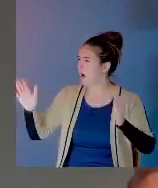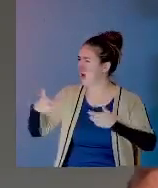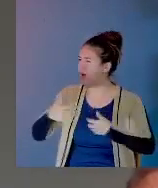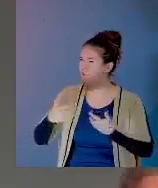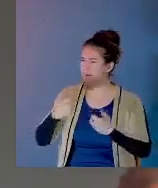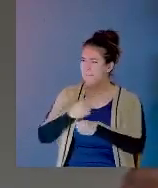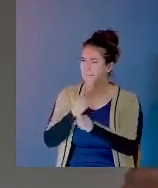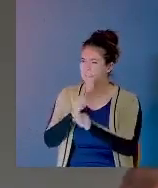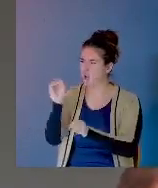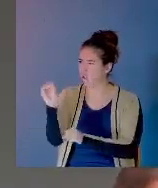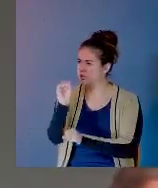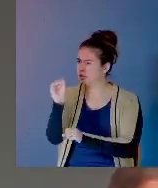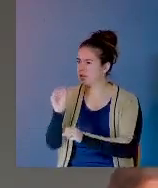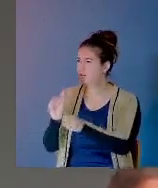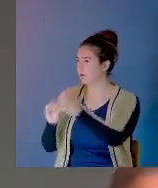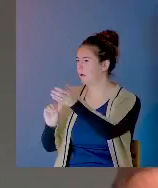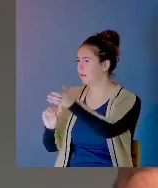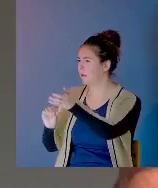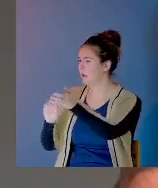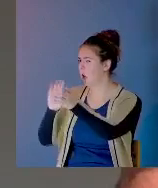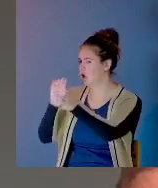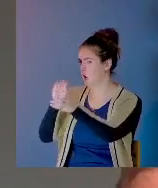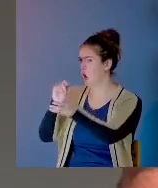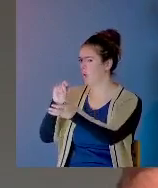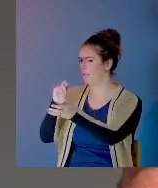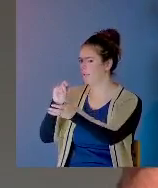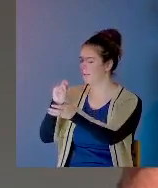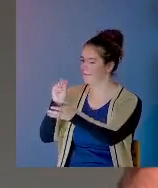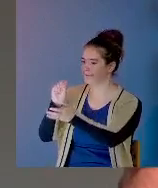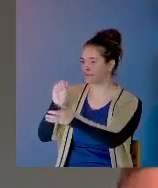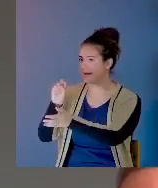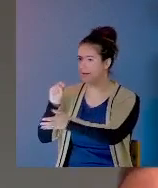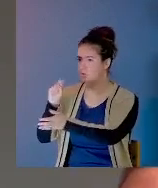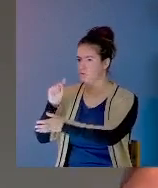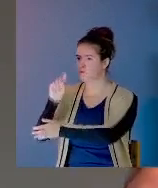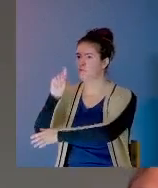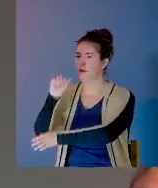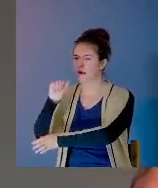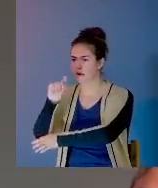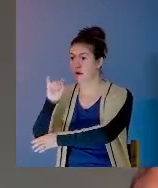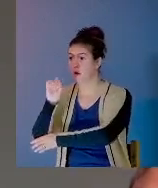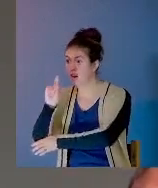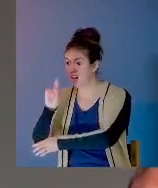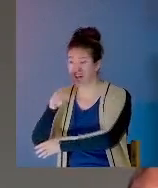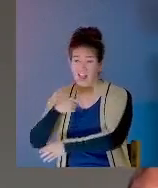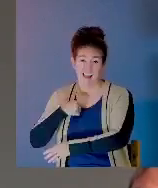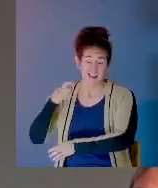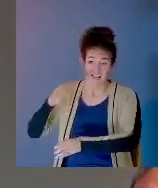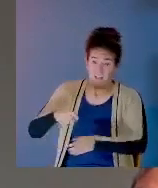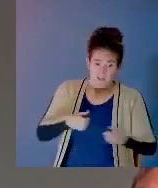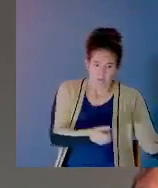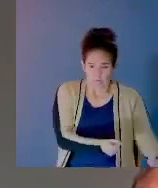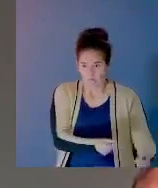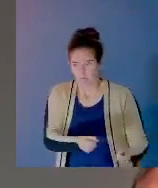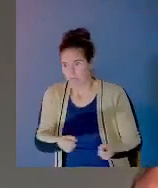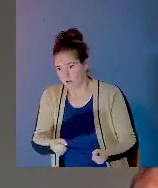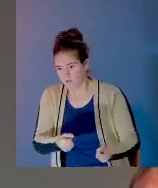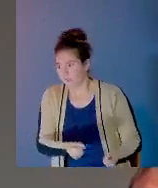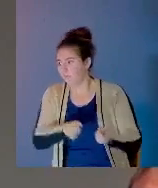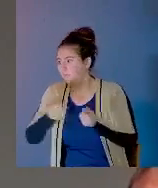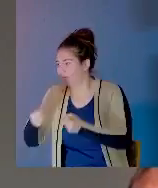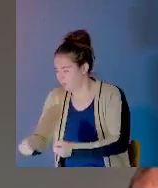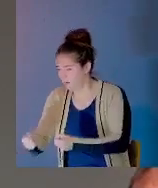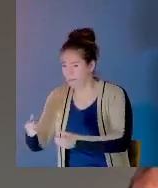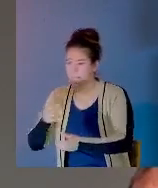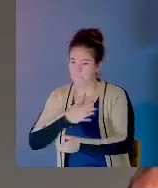oxygen? Yeah, whatever. I had to tote that in the car myself. I mean, it was an ordeal. And then,